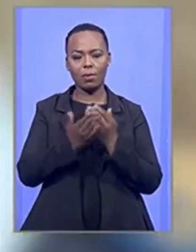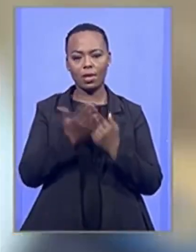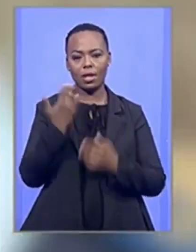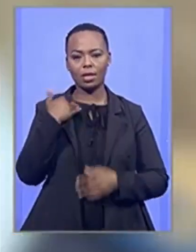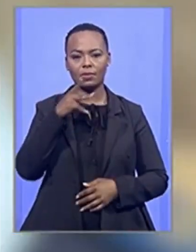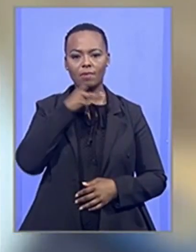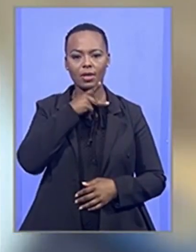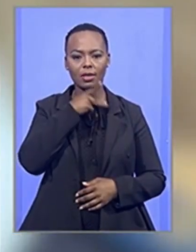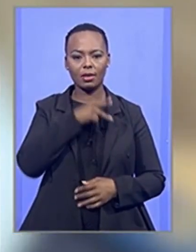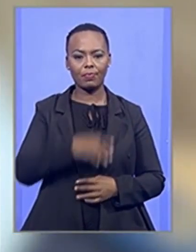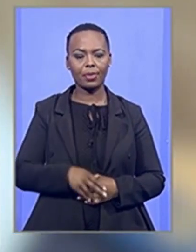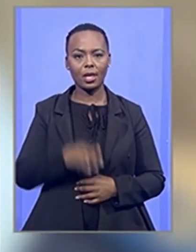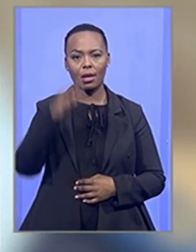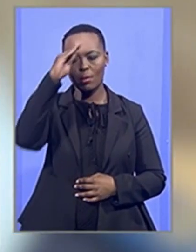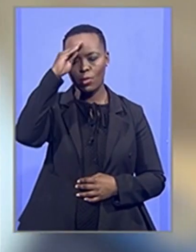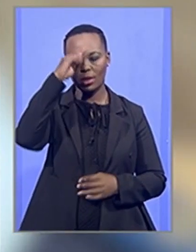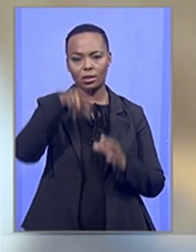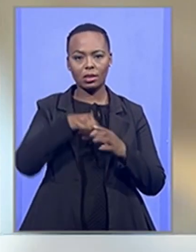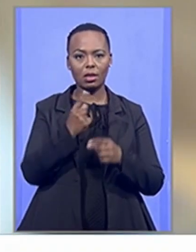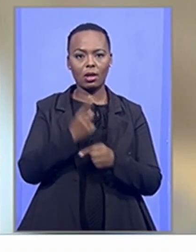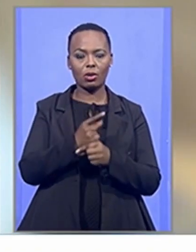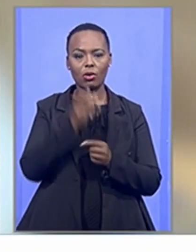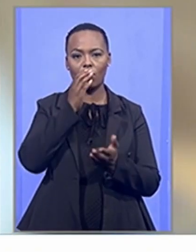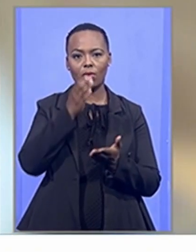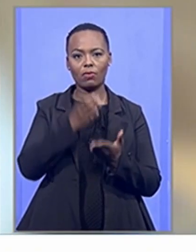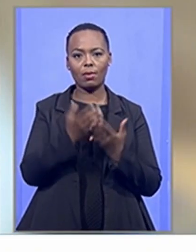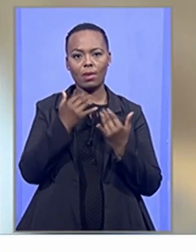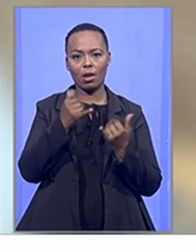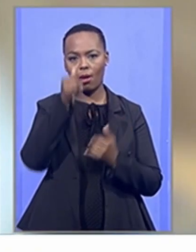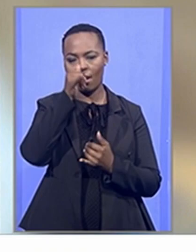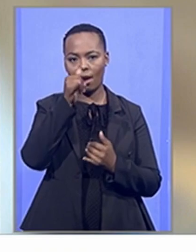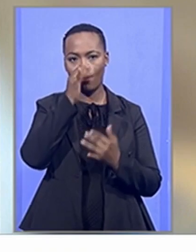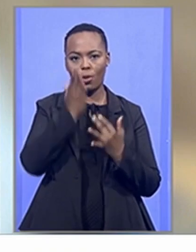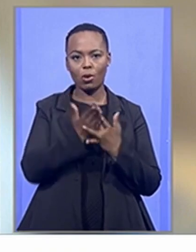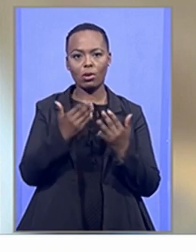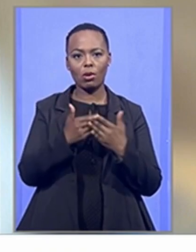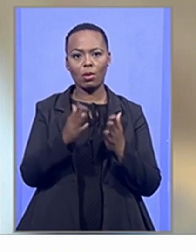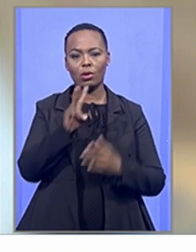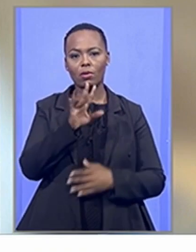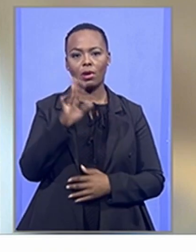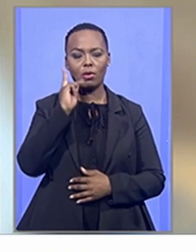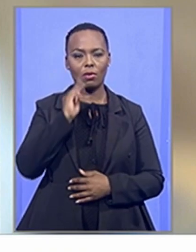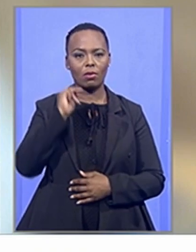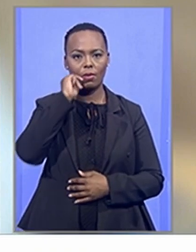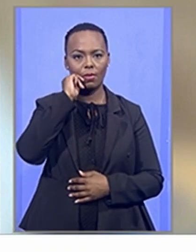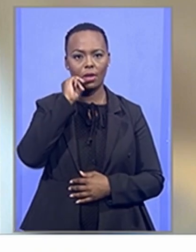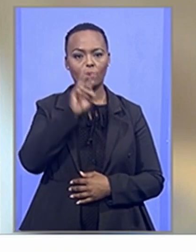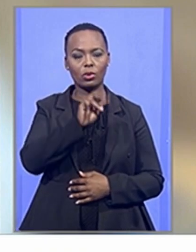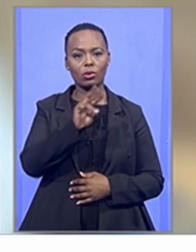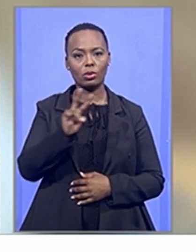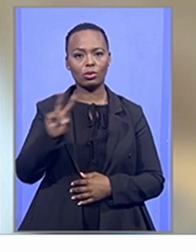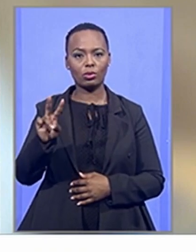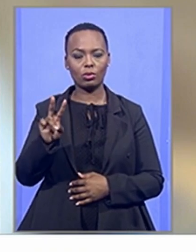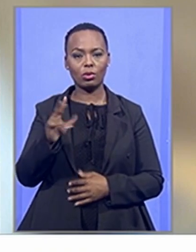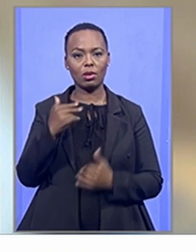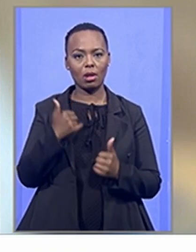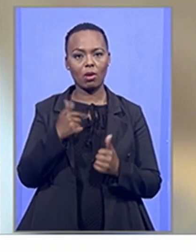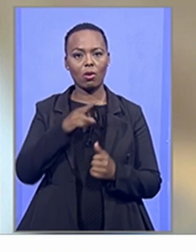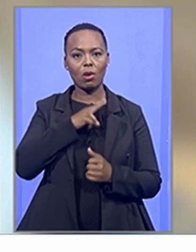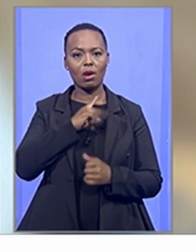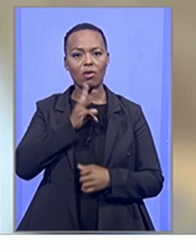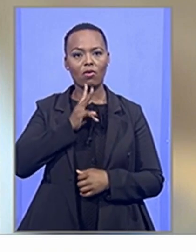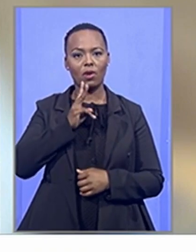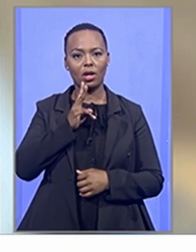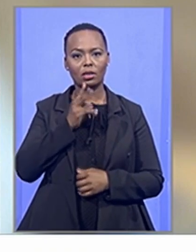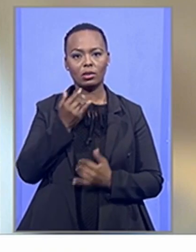The police in Gauteng can confirm that a case of criminal injury was opened on 25 November 2022 following a voice note